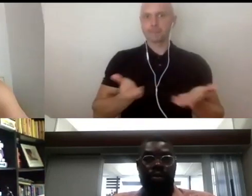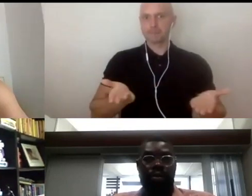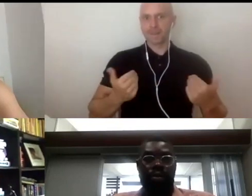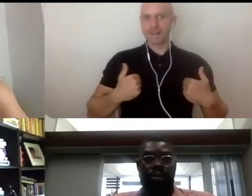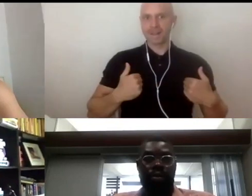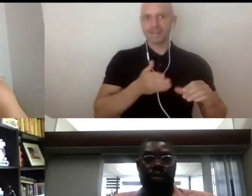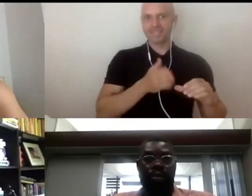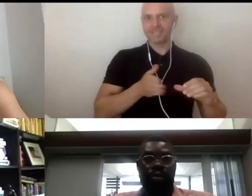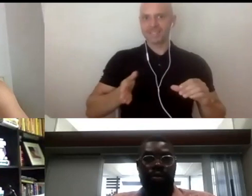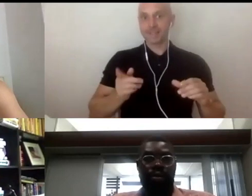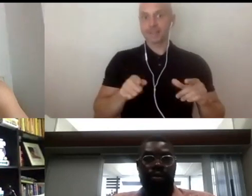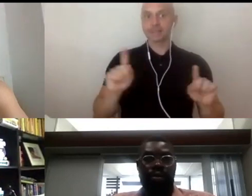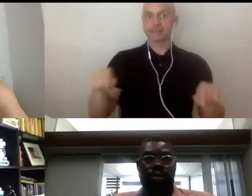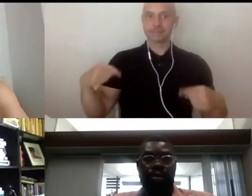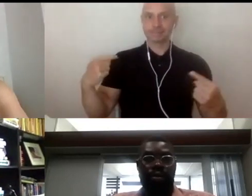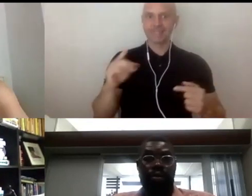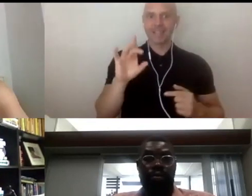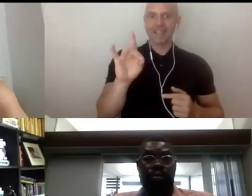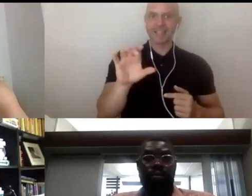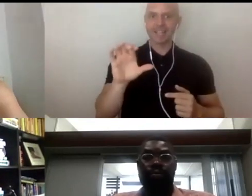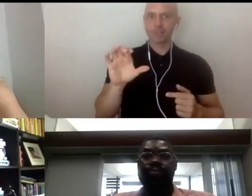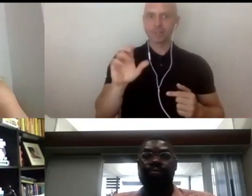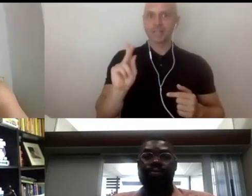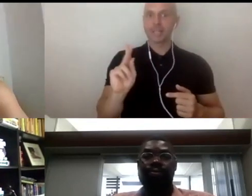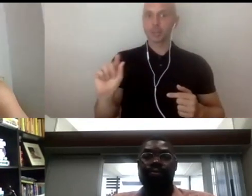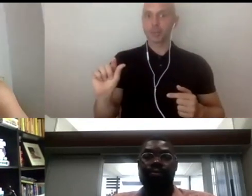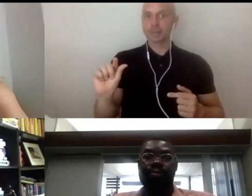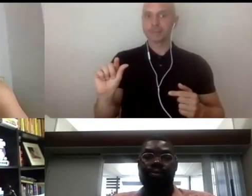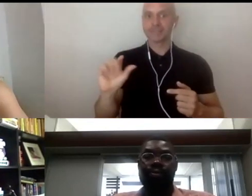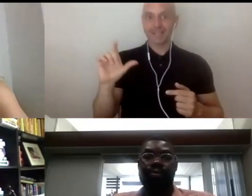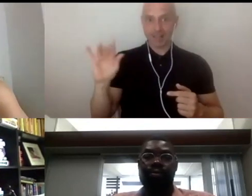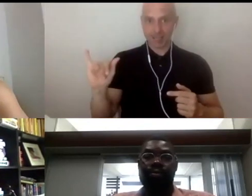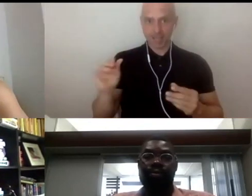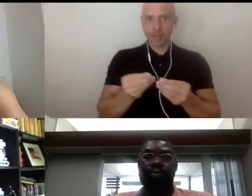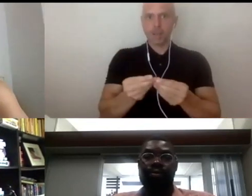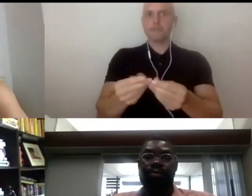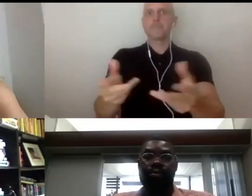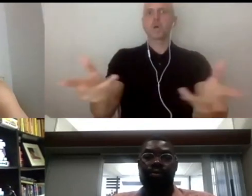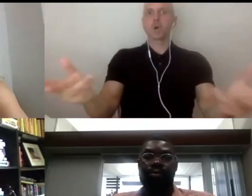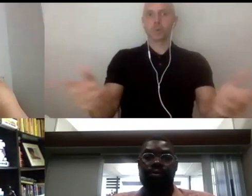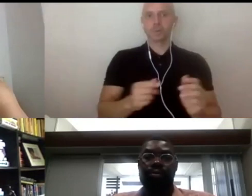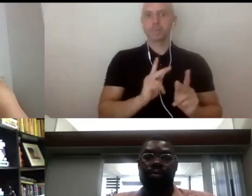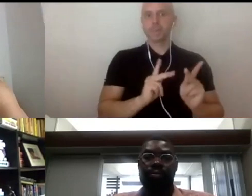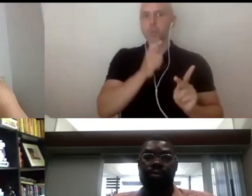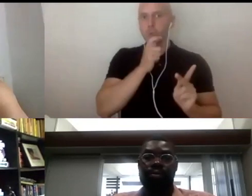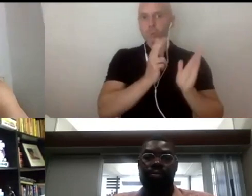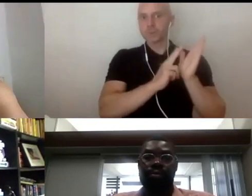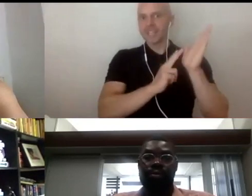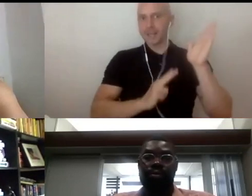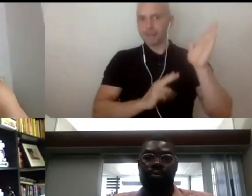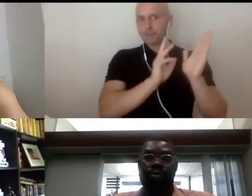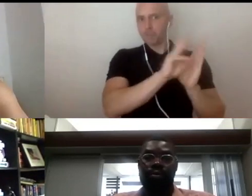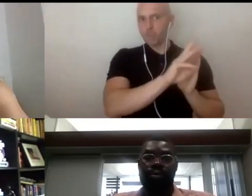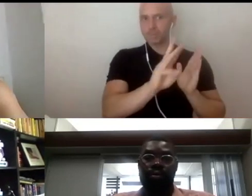delivered close to 800 kilograms of clay to people who signed up through my website. I'm doing contactless delivery, totally